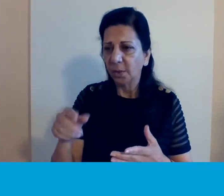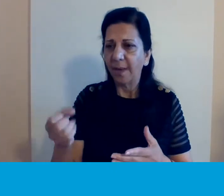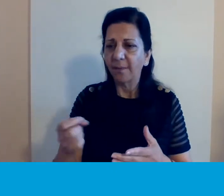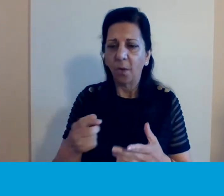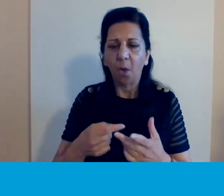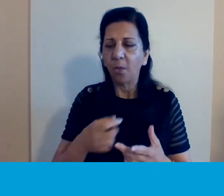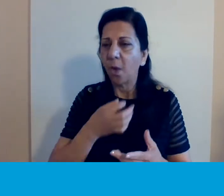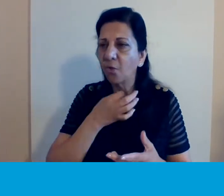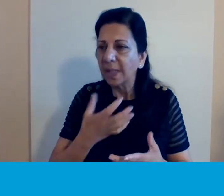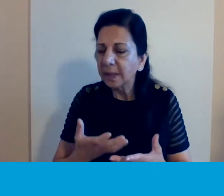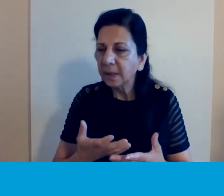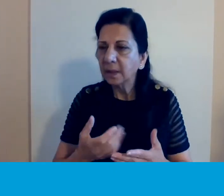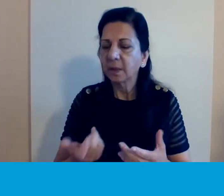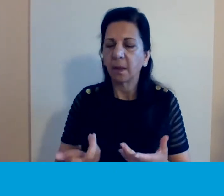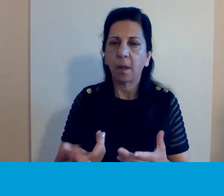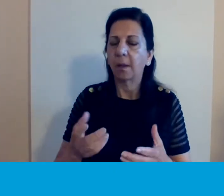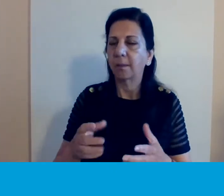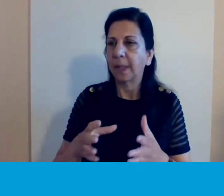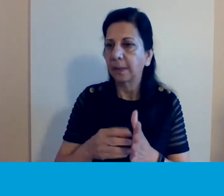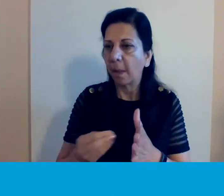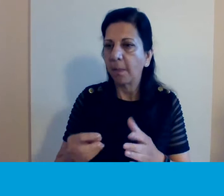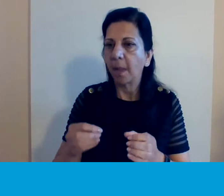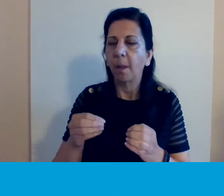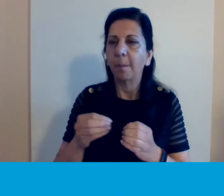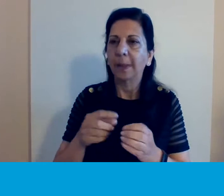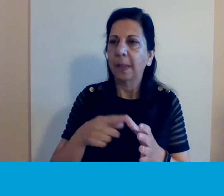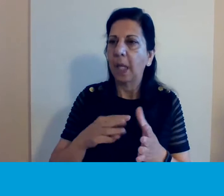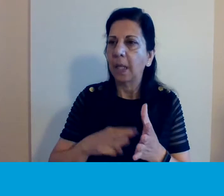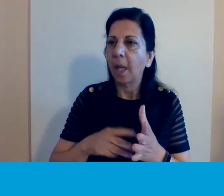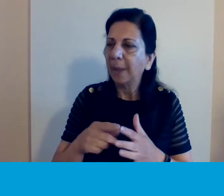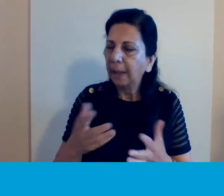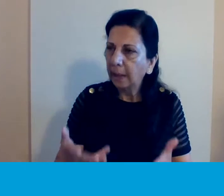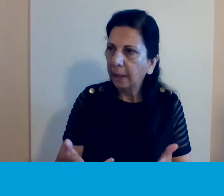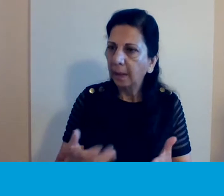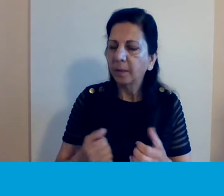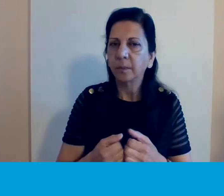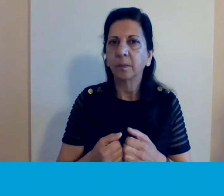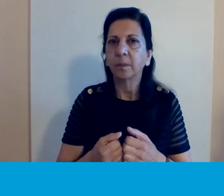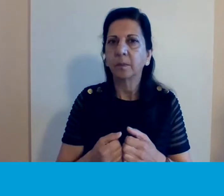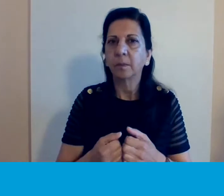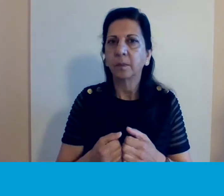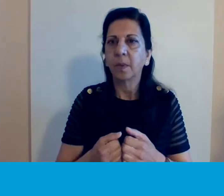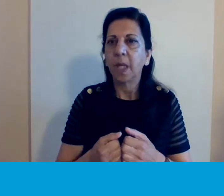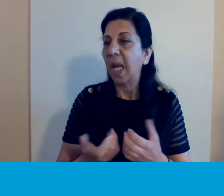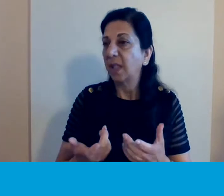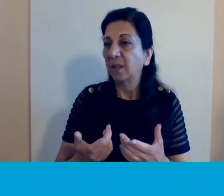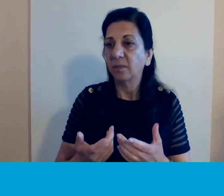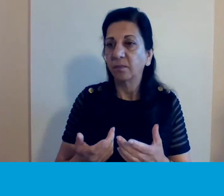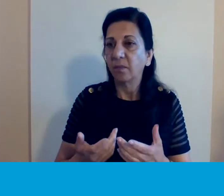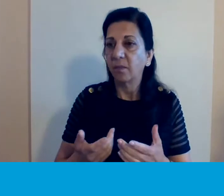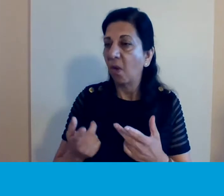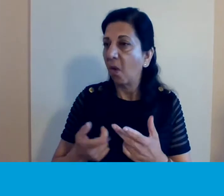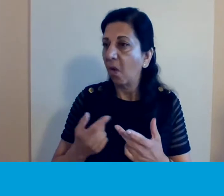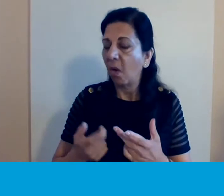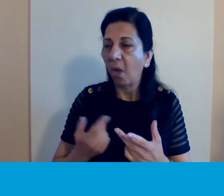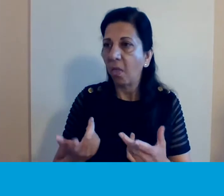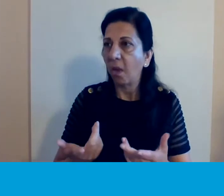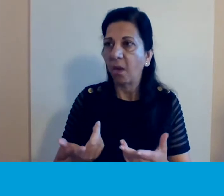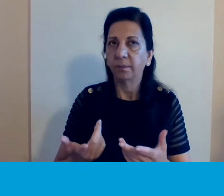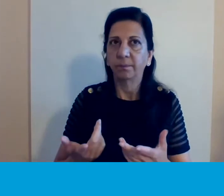about BAME patients as well, and also any additional concerns that they have about mental